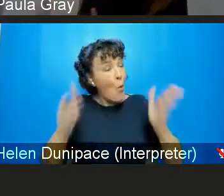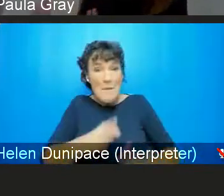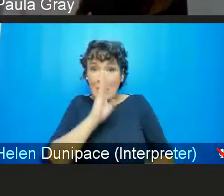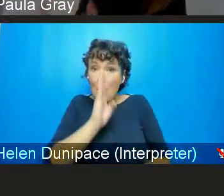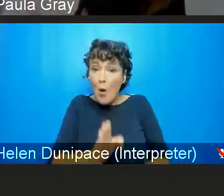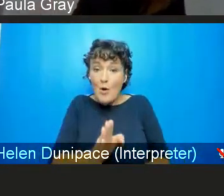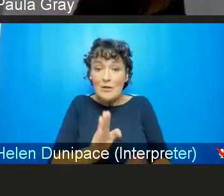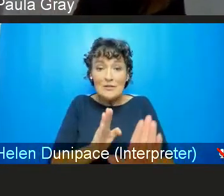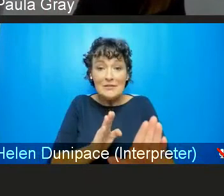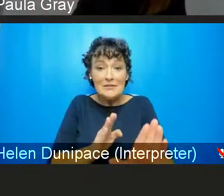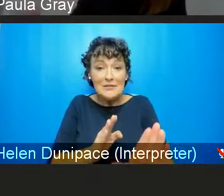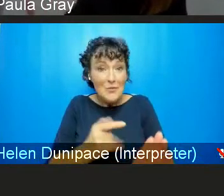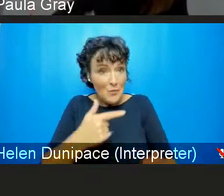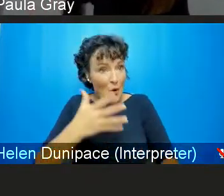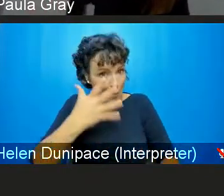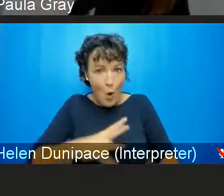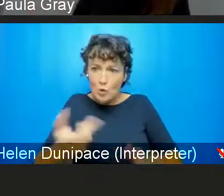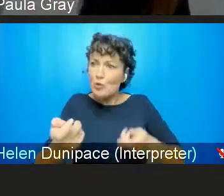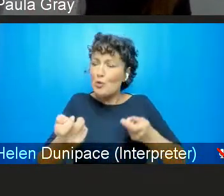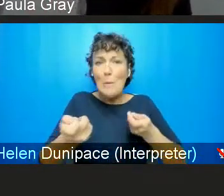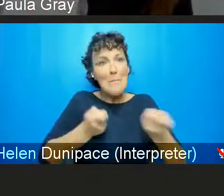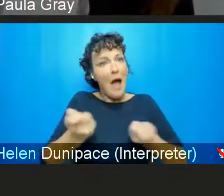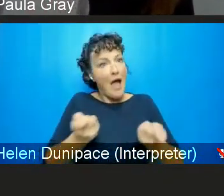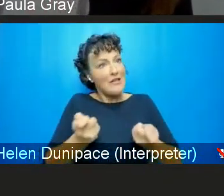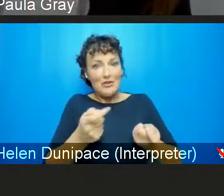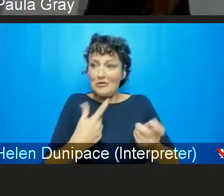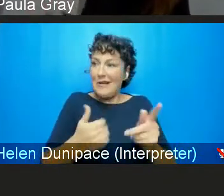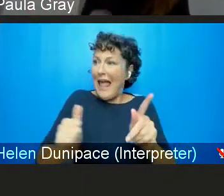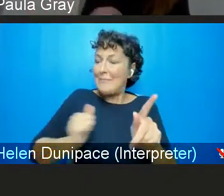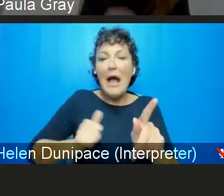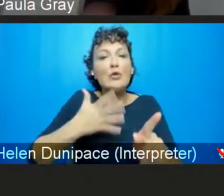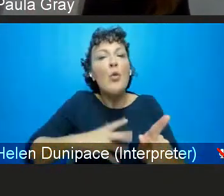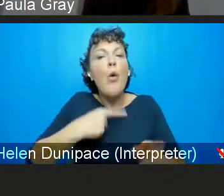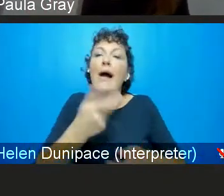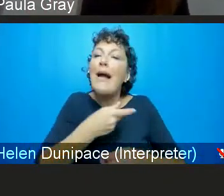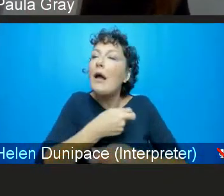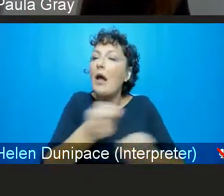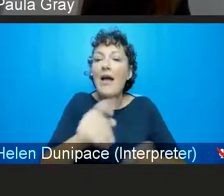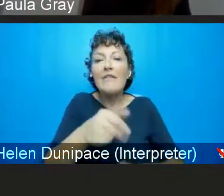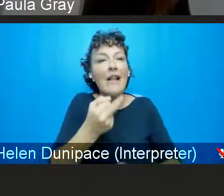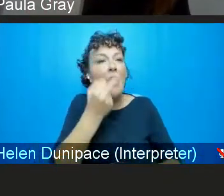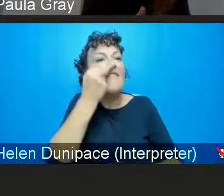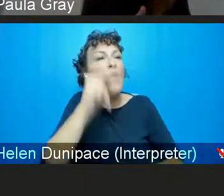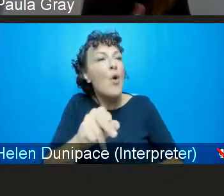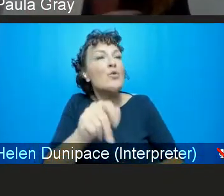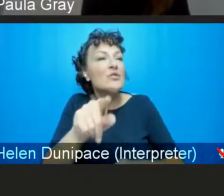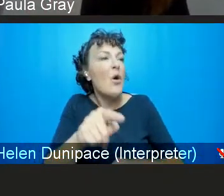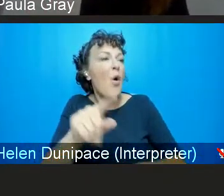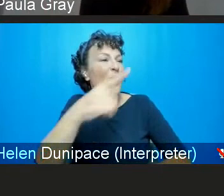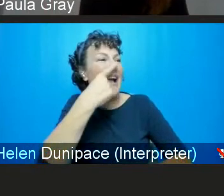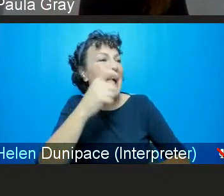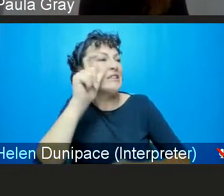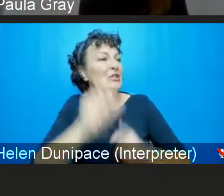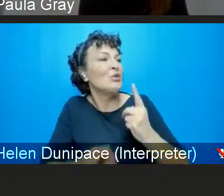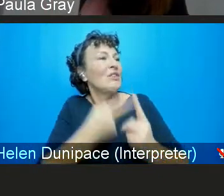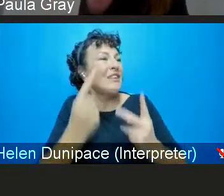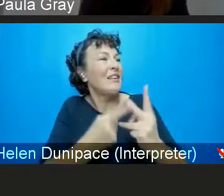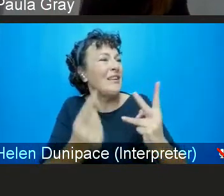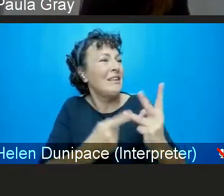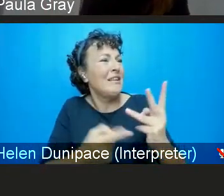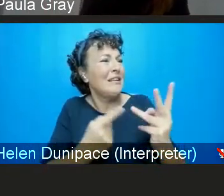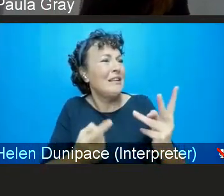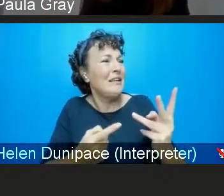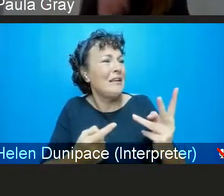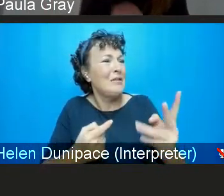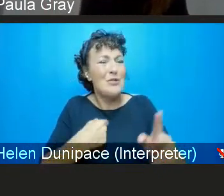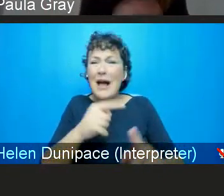we want to manage expectations. We don't want to give a false sense if actually there are certain disabilities that wouldn't lend themselves to the role. So,